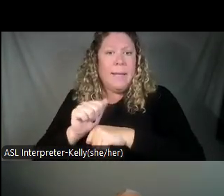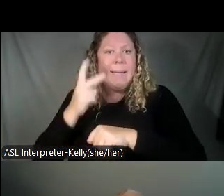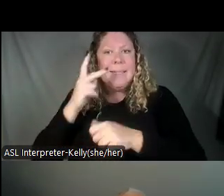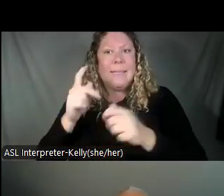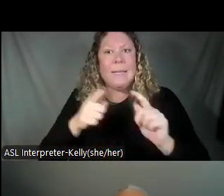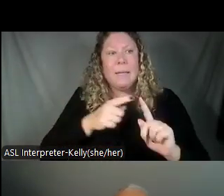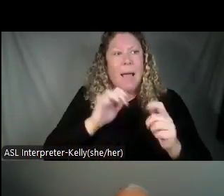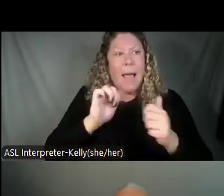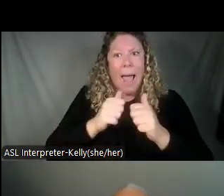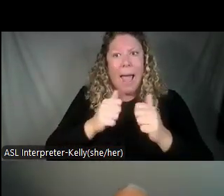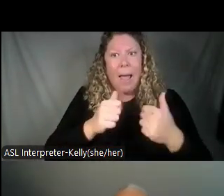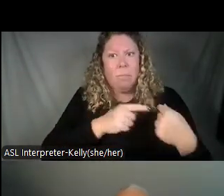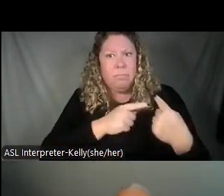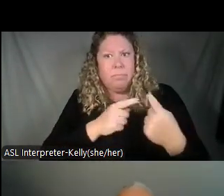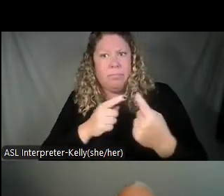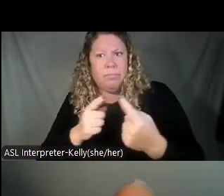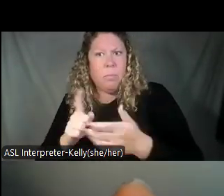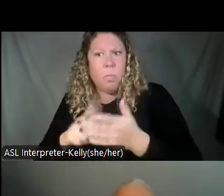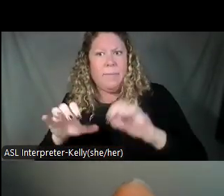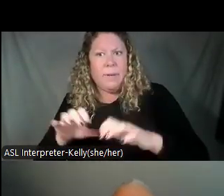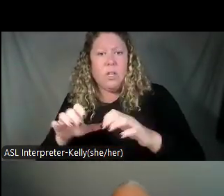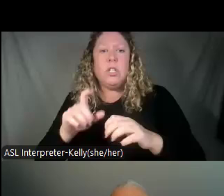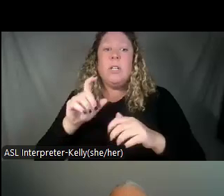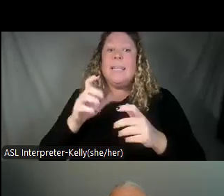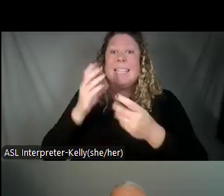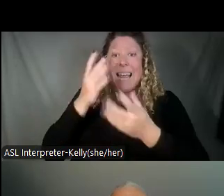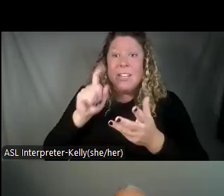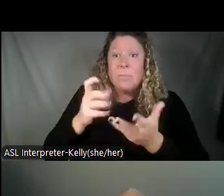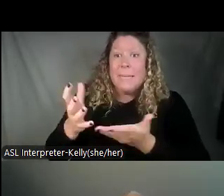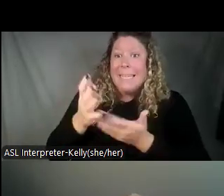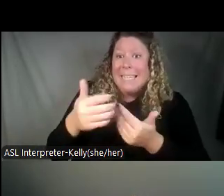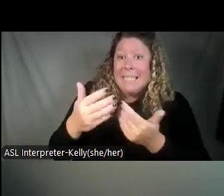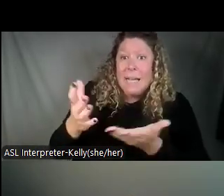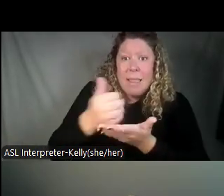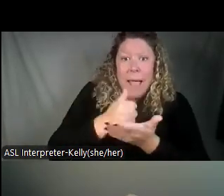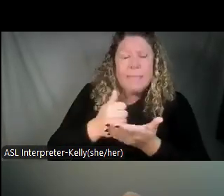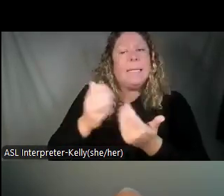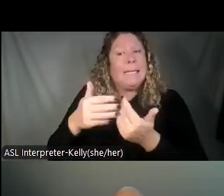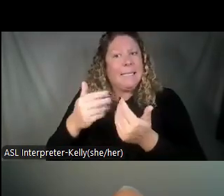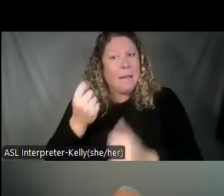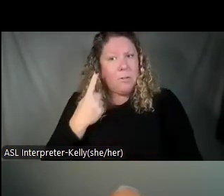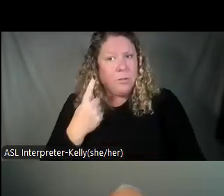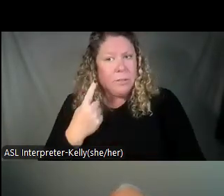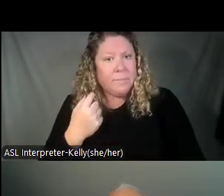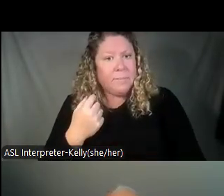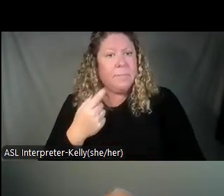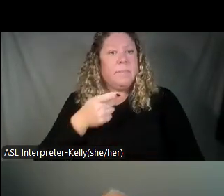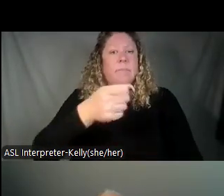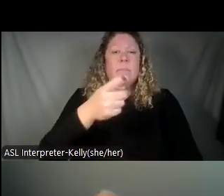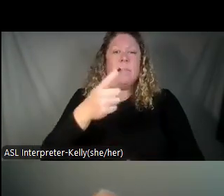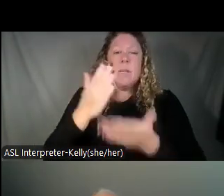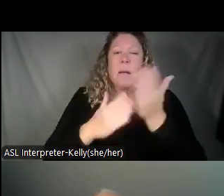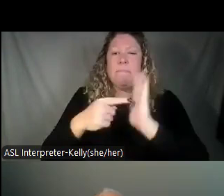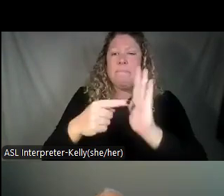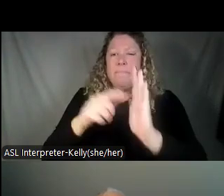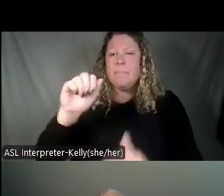should be easy to collect and easy to understand. Now, here's some example of agile metrics that I have from